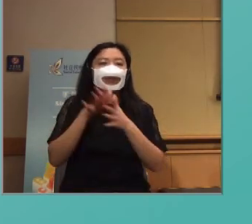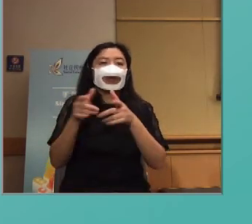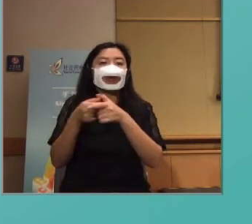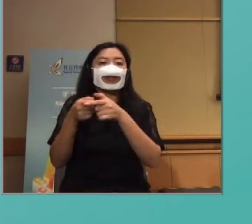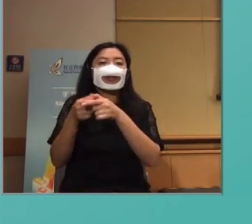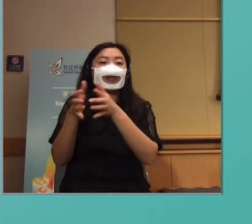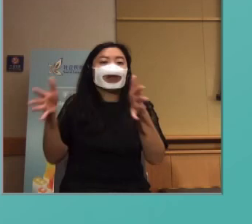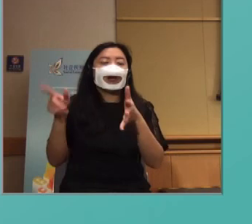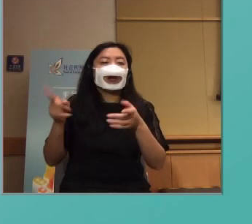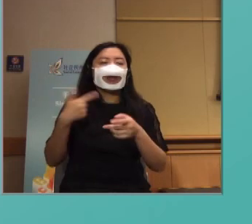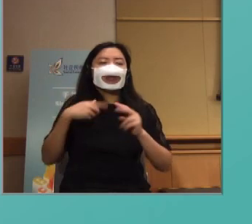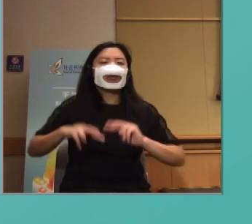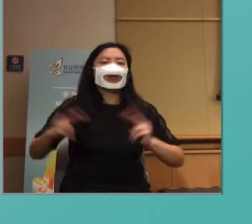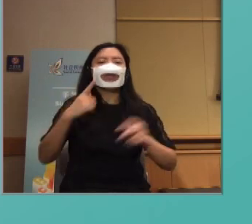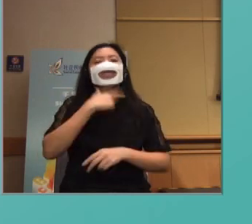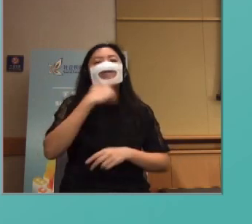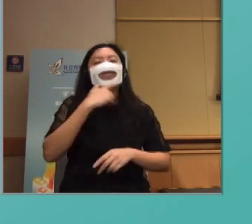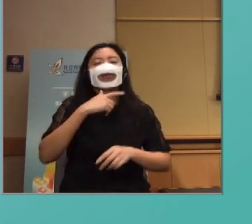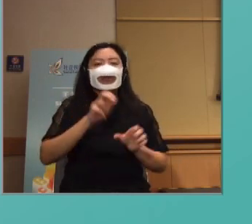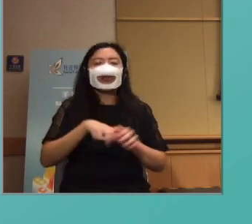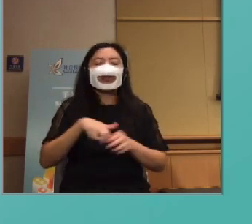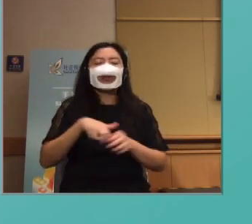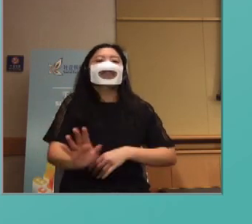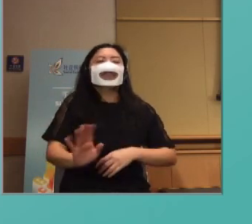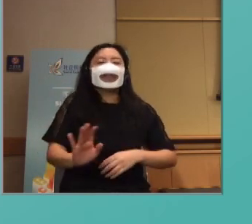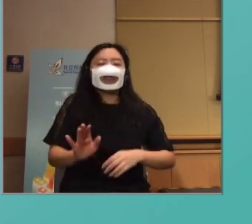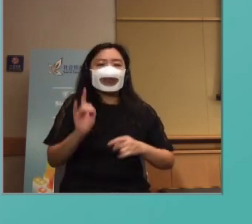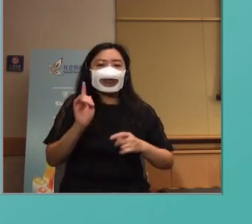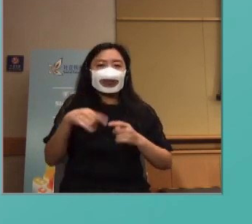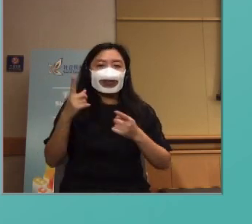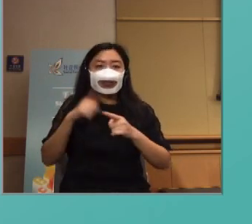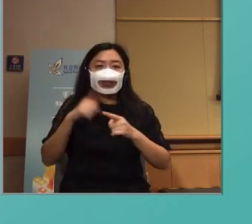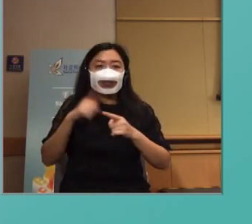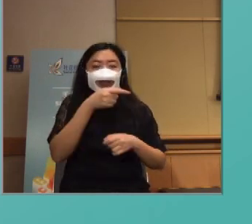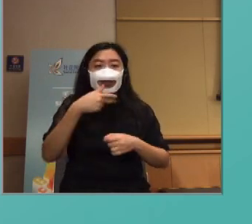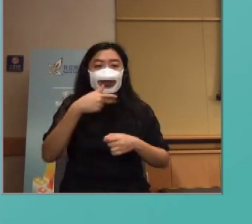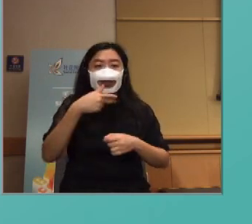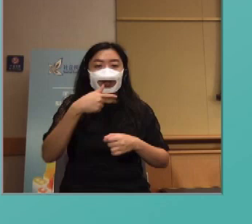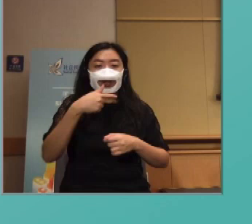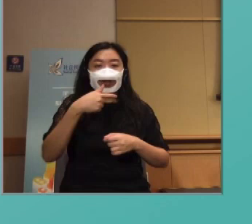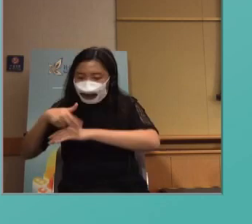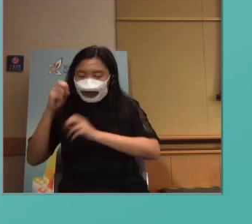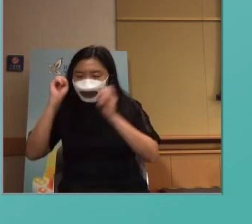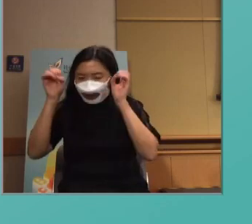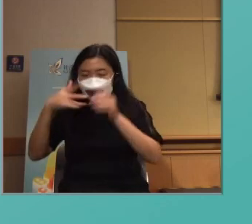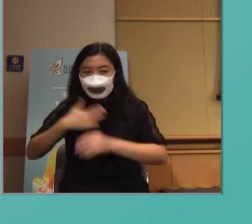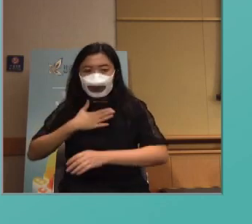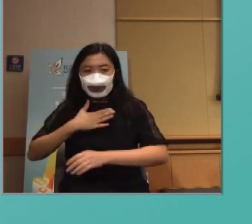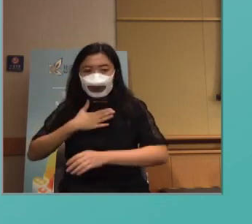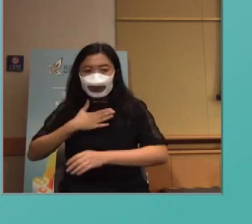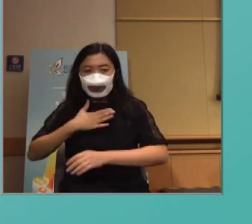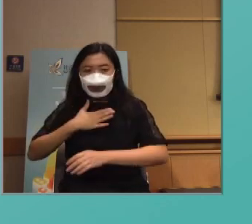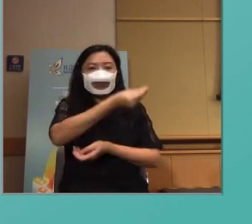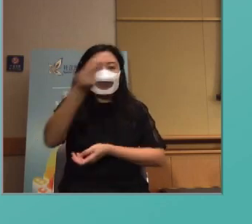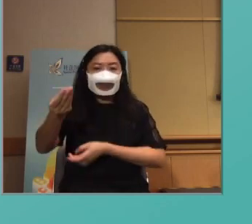problem is the money doesn't trickle down to the people who make the music. They have been less and less superstars, new superstars in the music